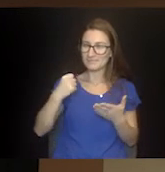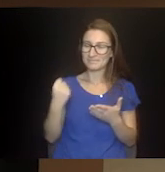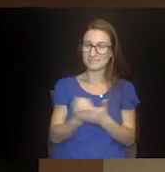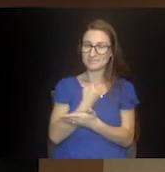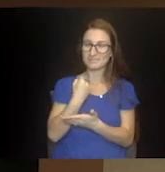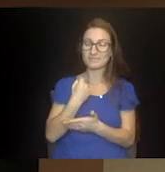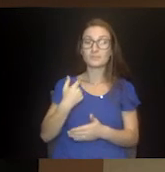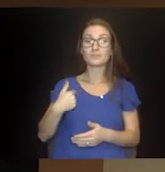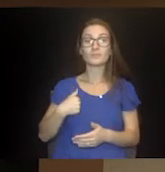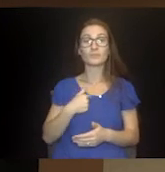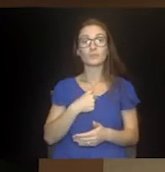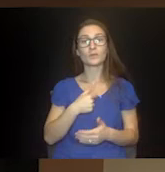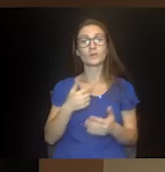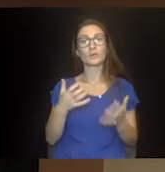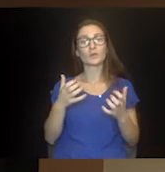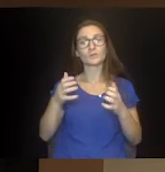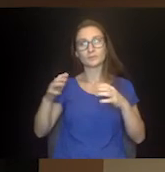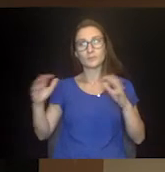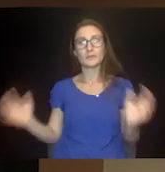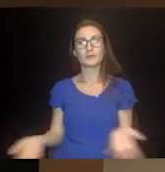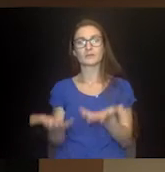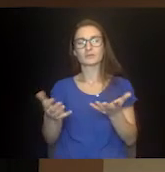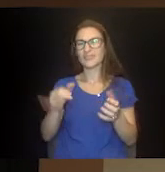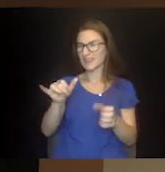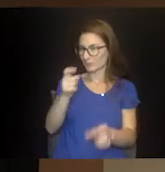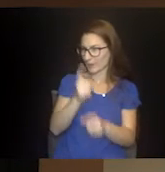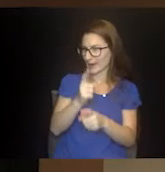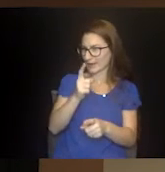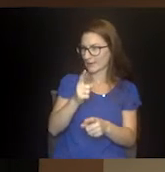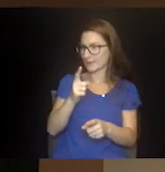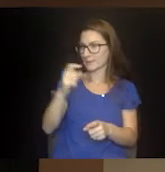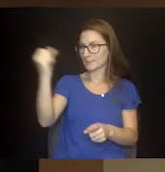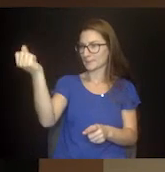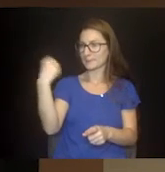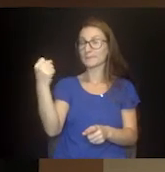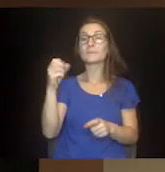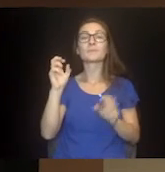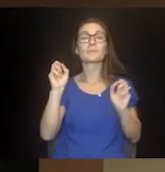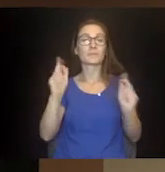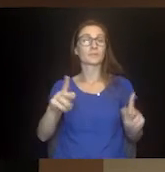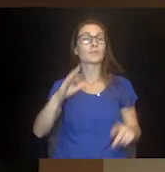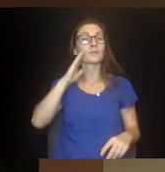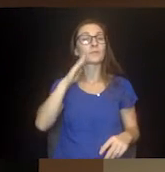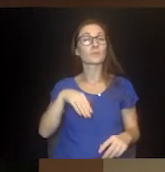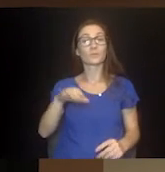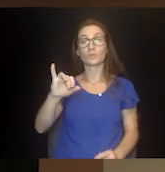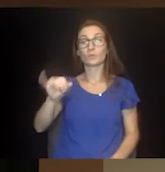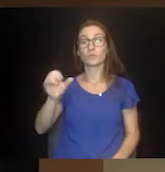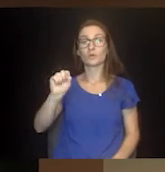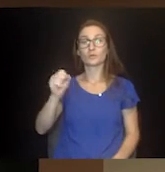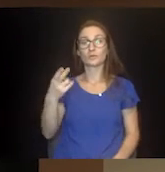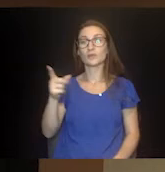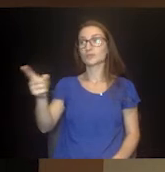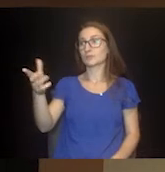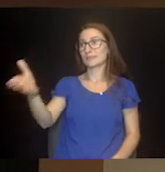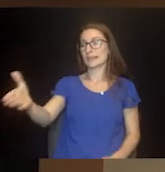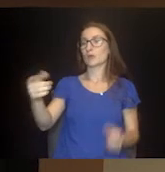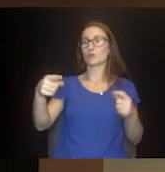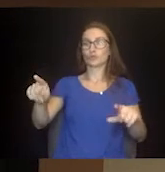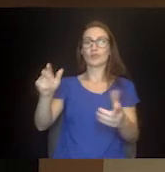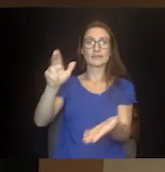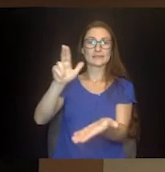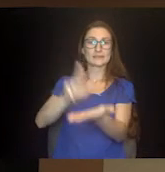required. And we wanted to at least build upon that. Am I saying that correctly, right? Okay, so because I know that Josh, you were